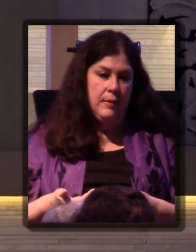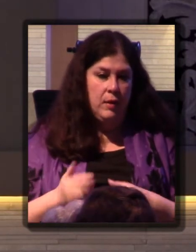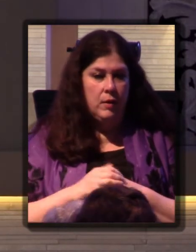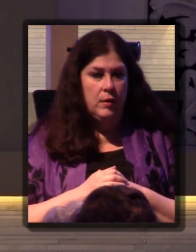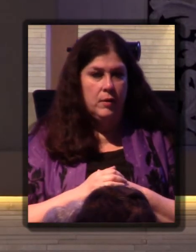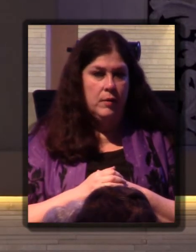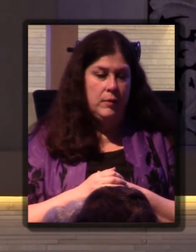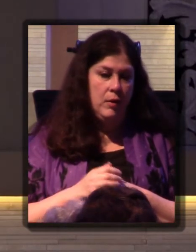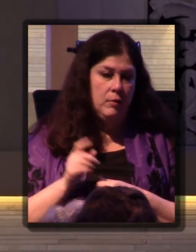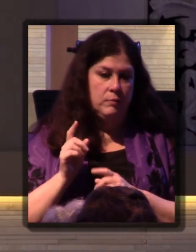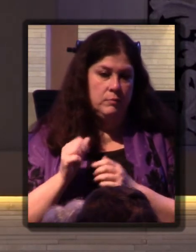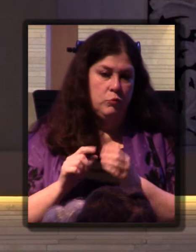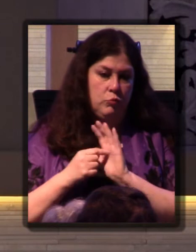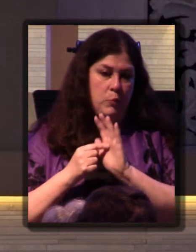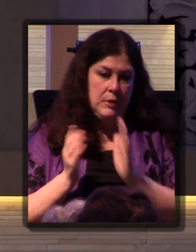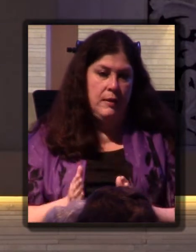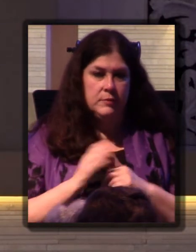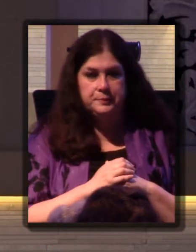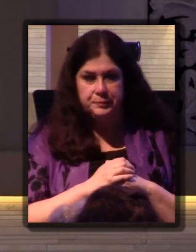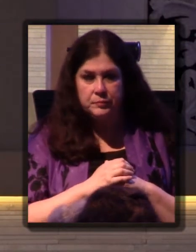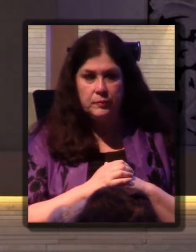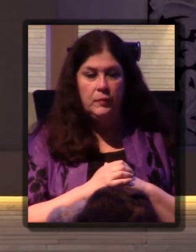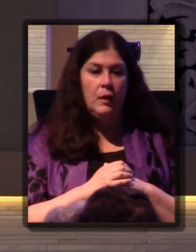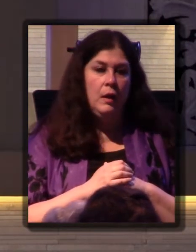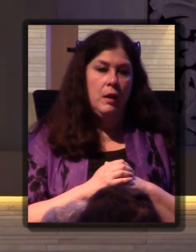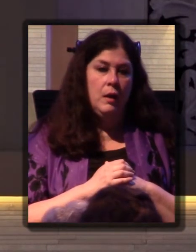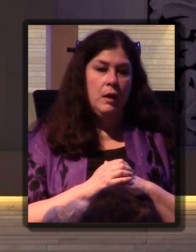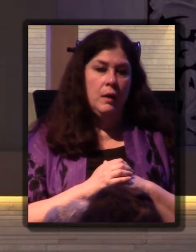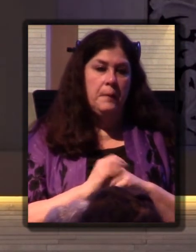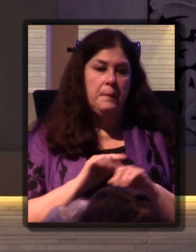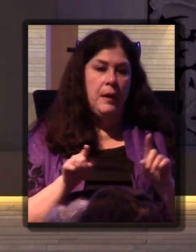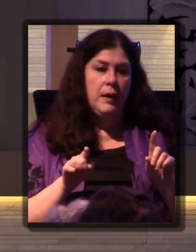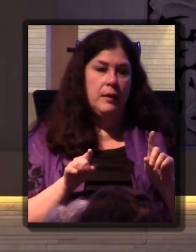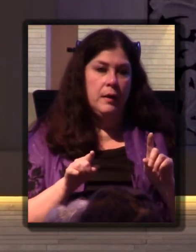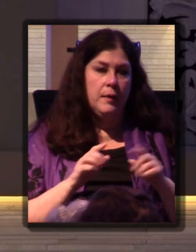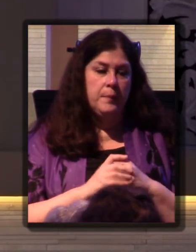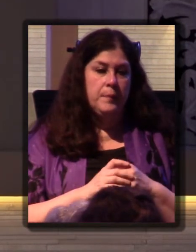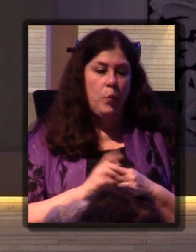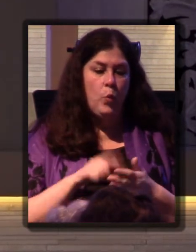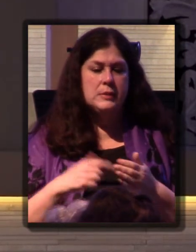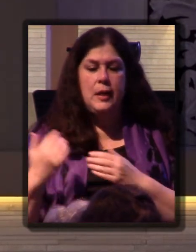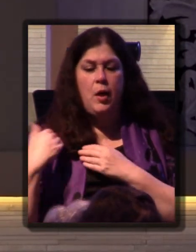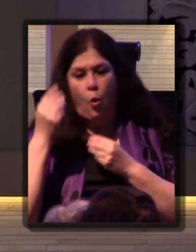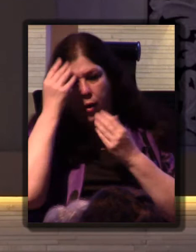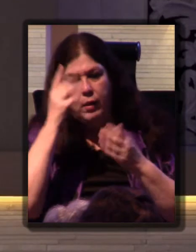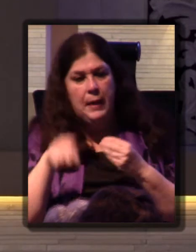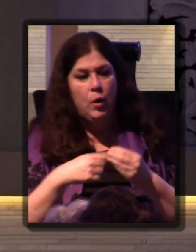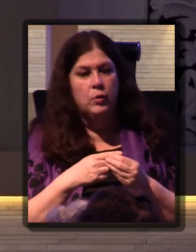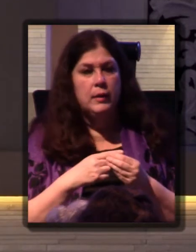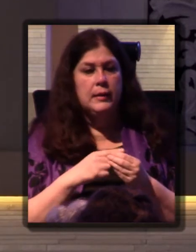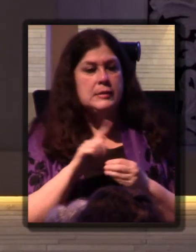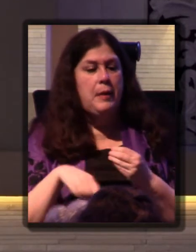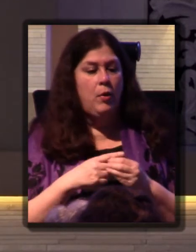welcoming their emissaries, and we'll read about that later in chapter 36 and following. But what's the oracle about?